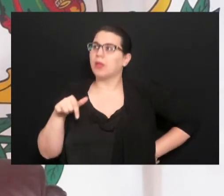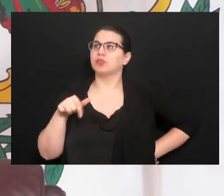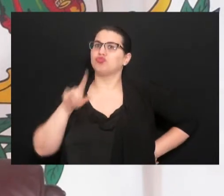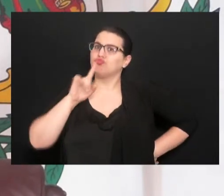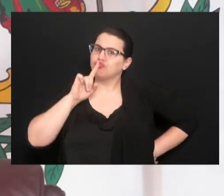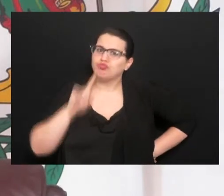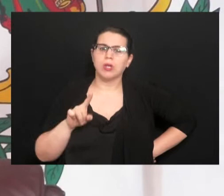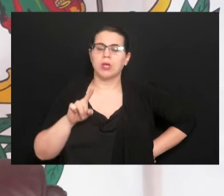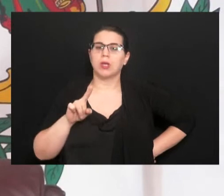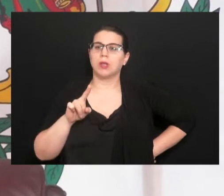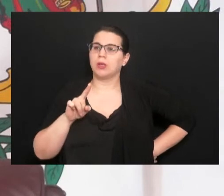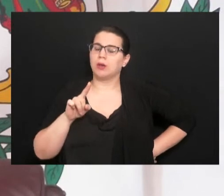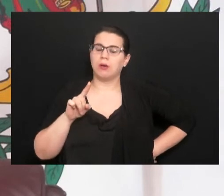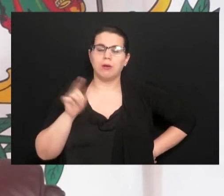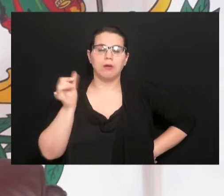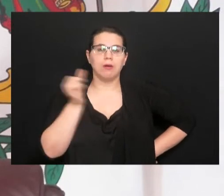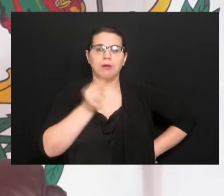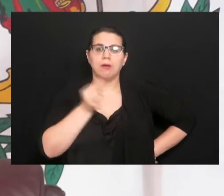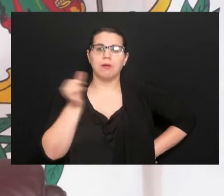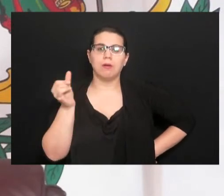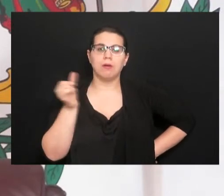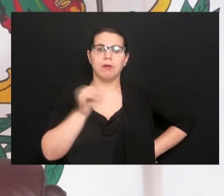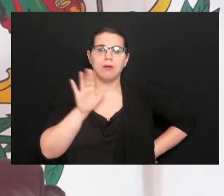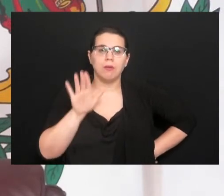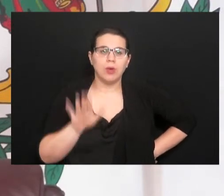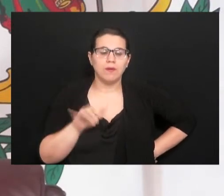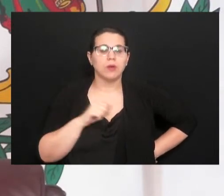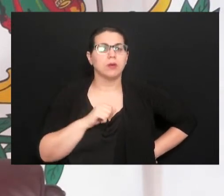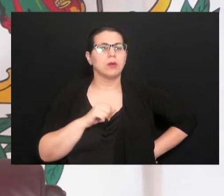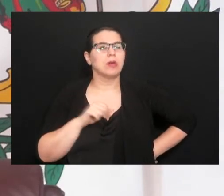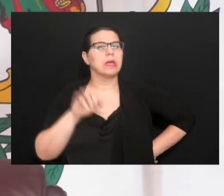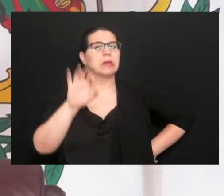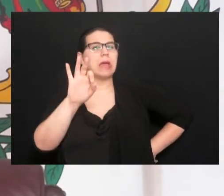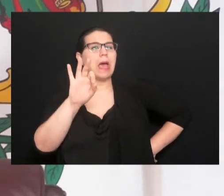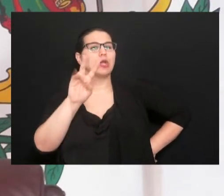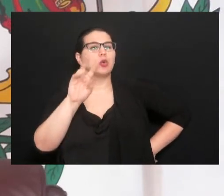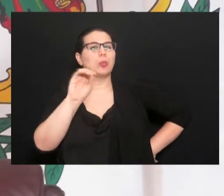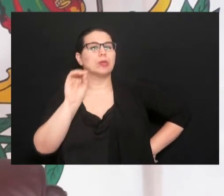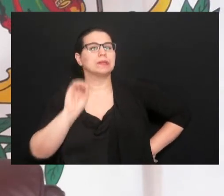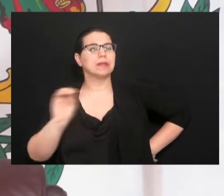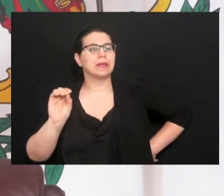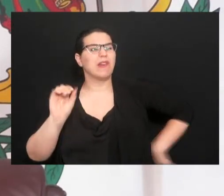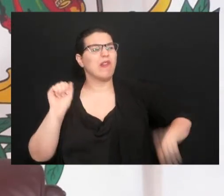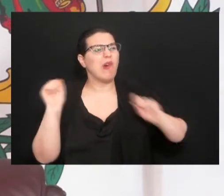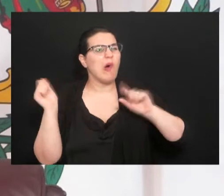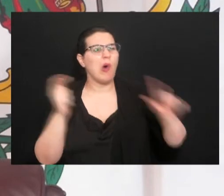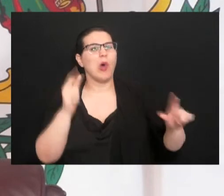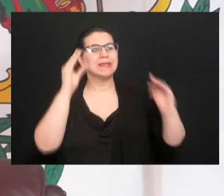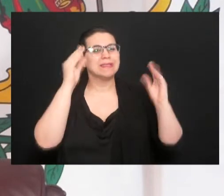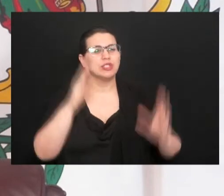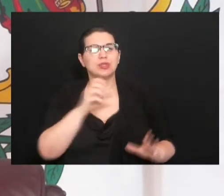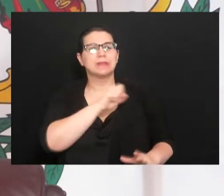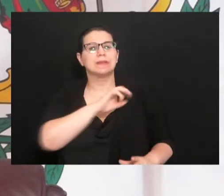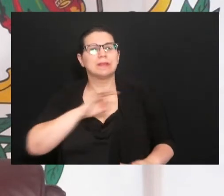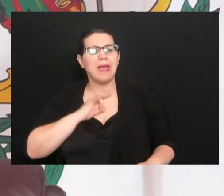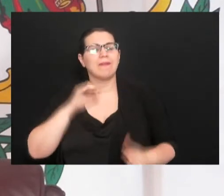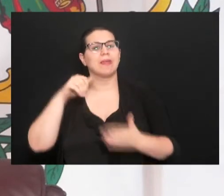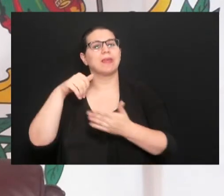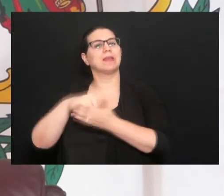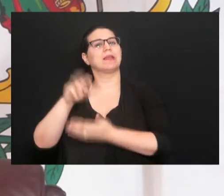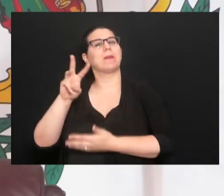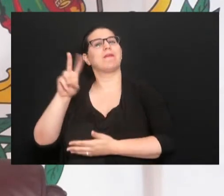this right. But he said that 92% of the faculty at WVU were vaccinated. And he also said